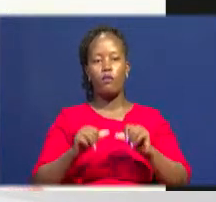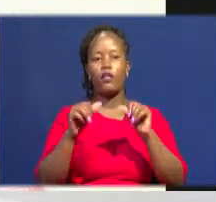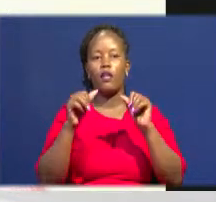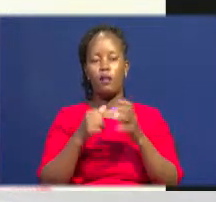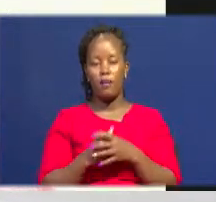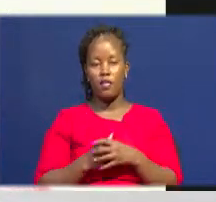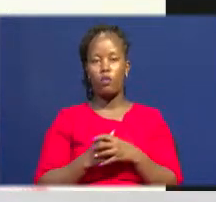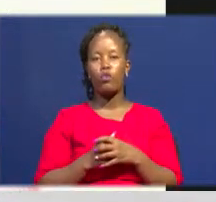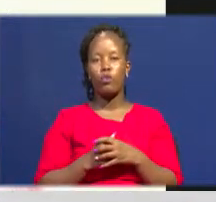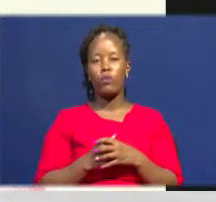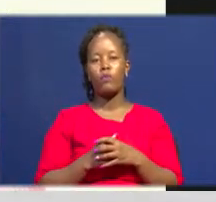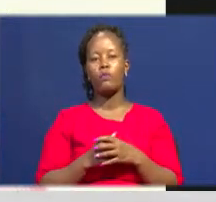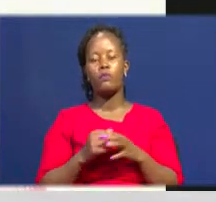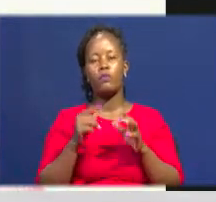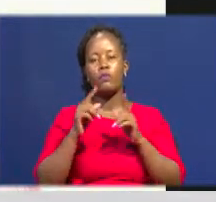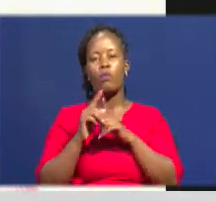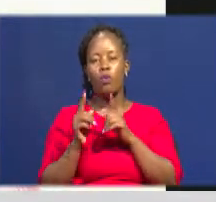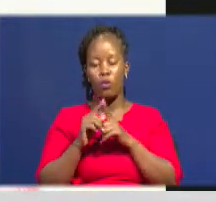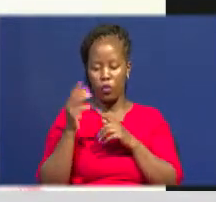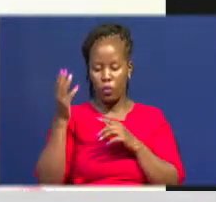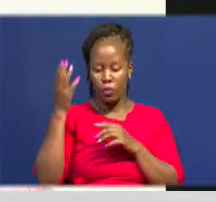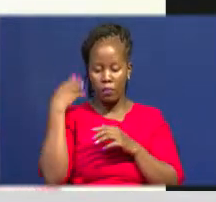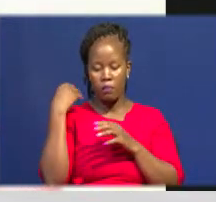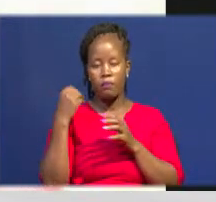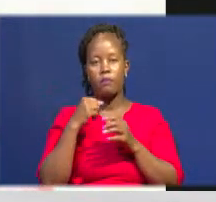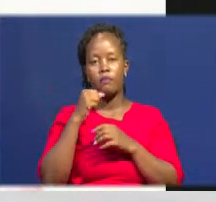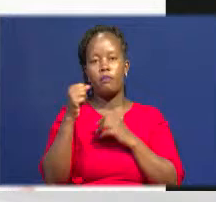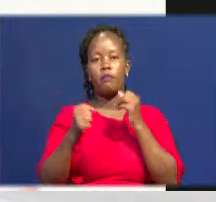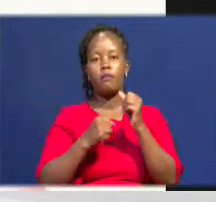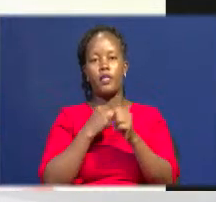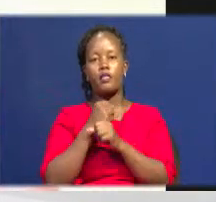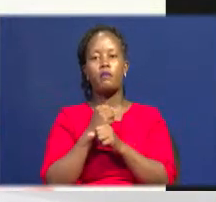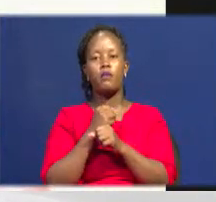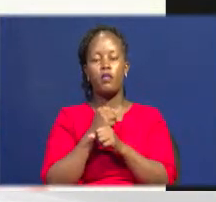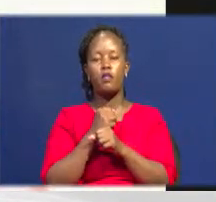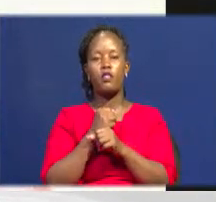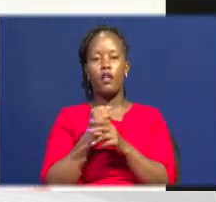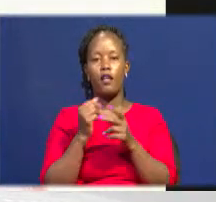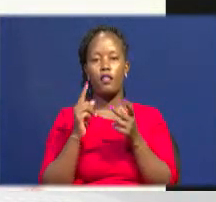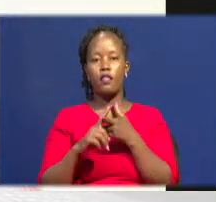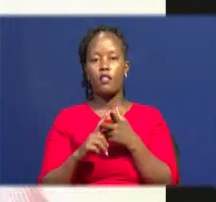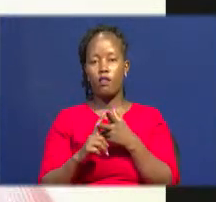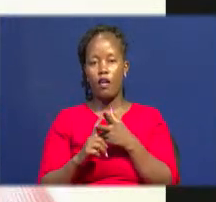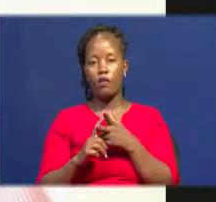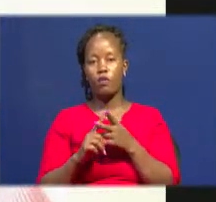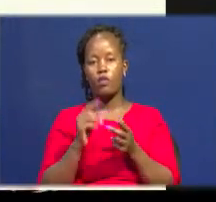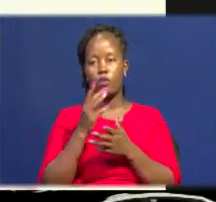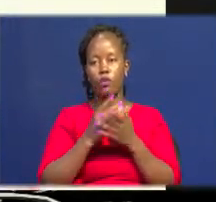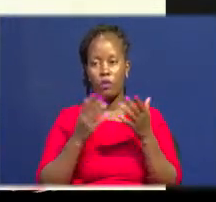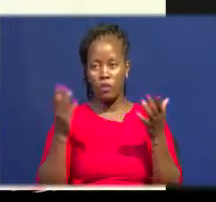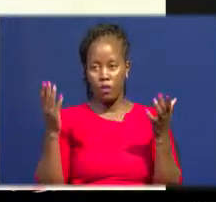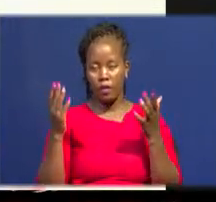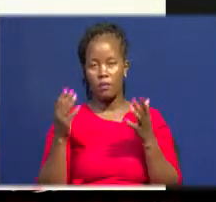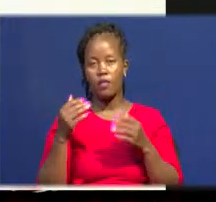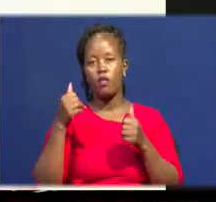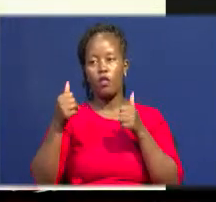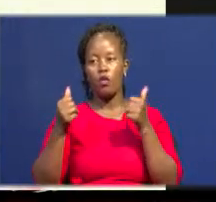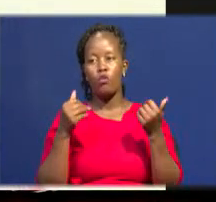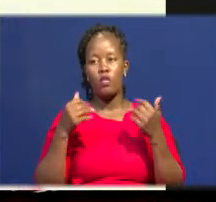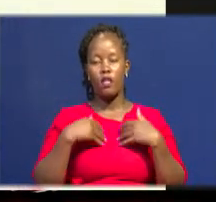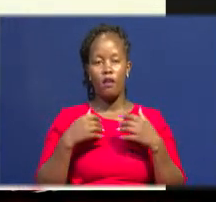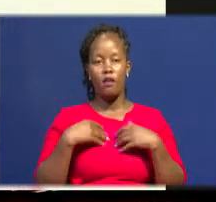to support their teams. Just like last year in football, I think the whole nation witnessed how Kakamega within the stadium was filled up,